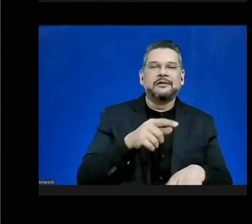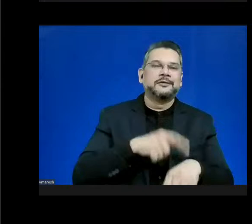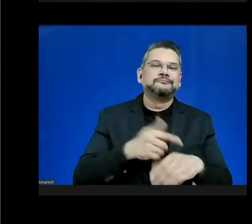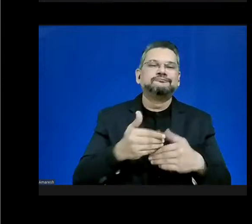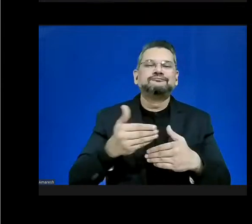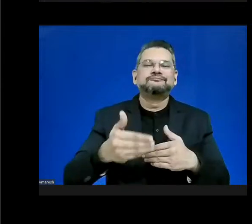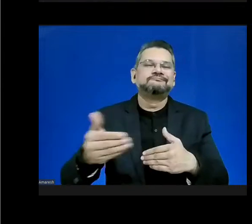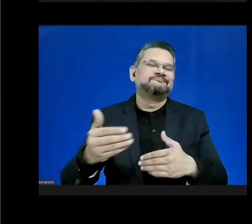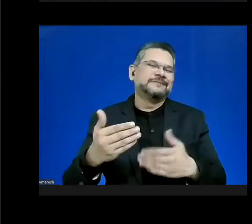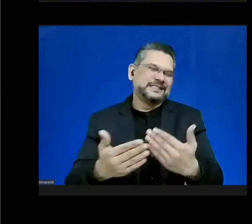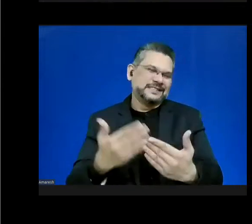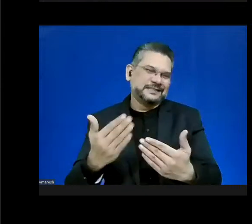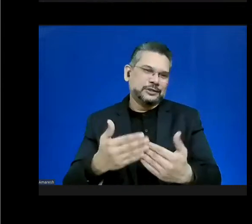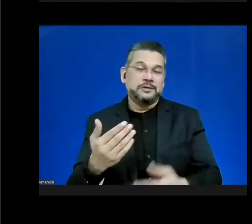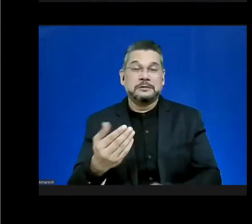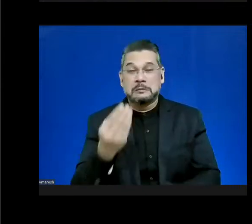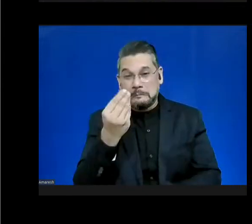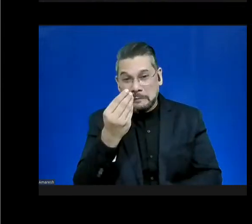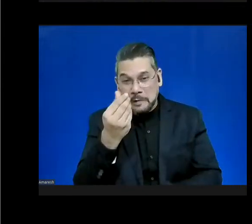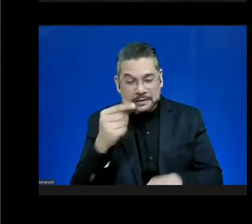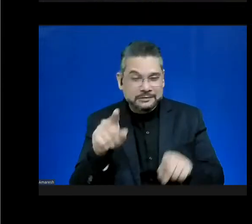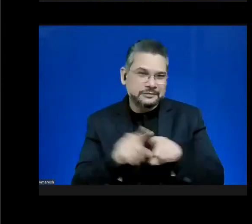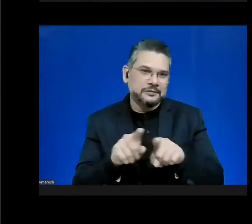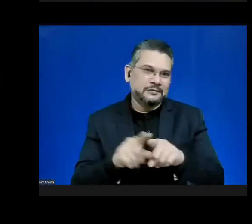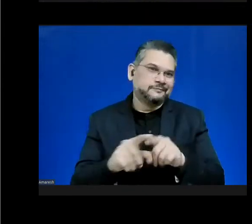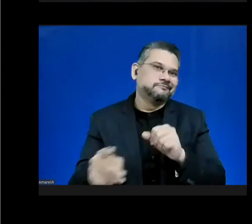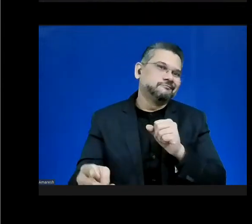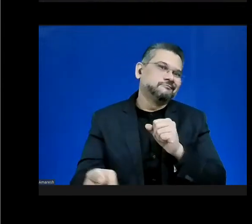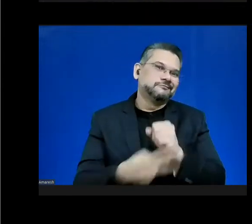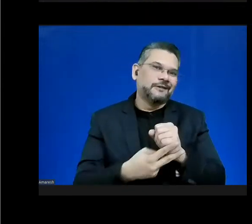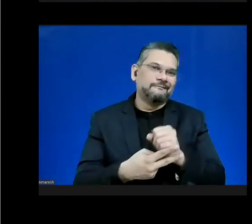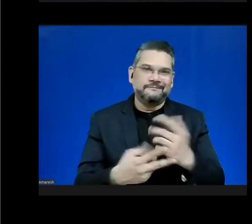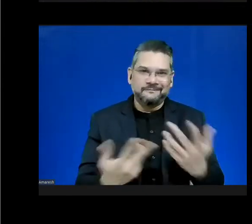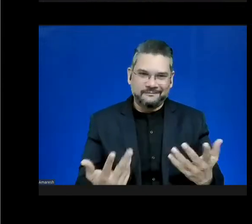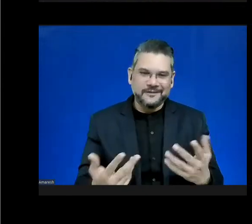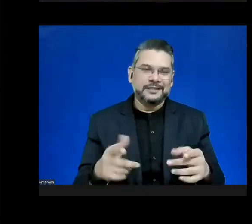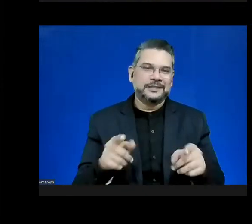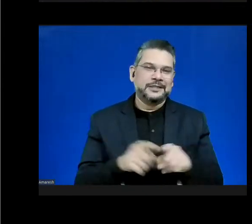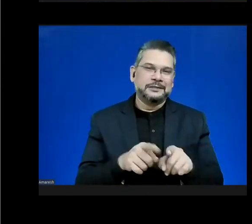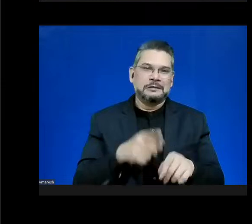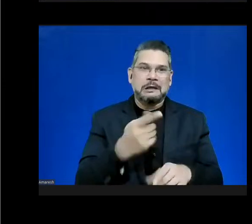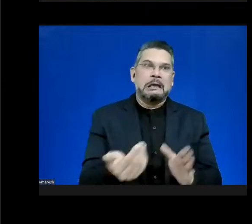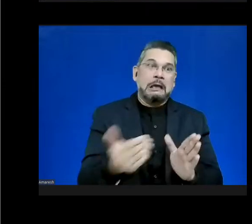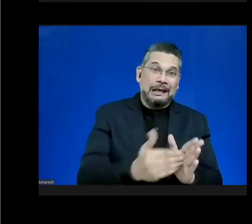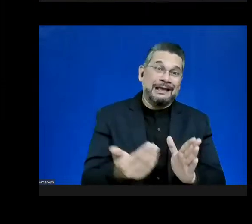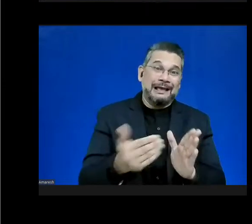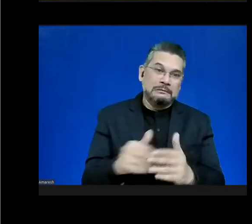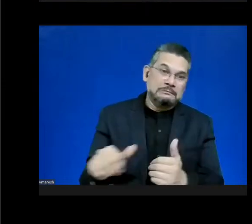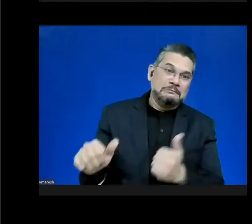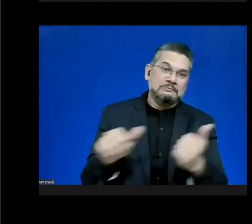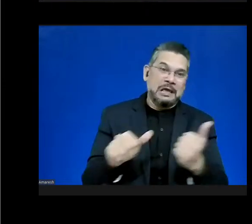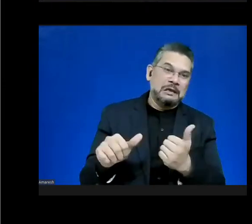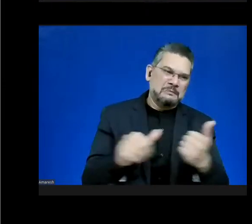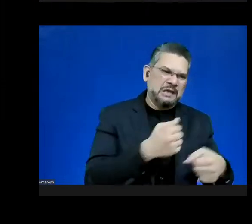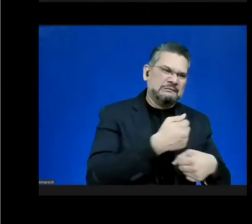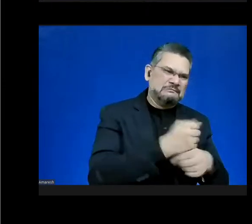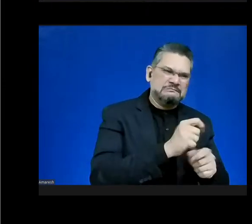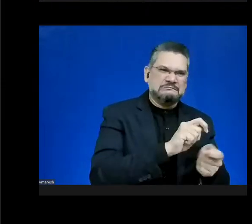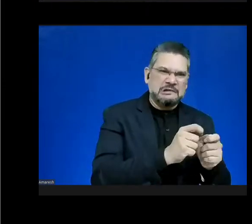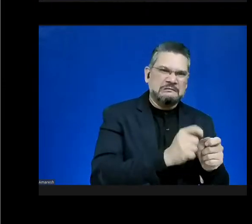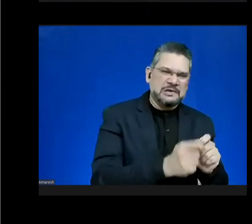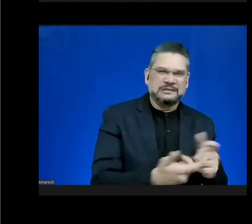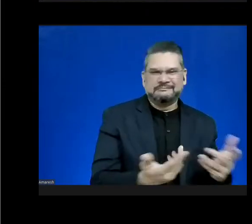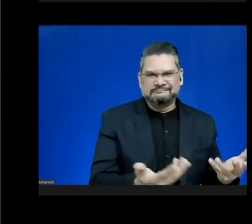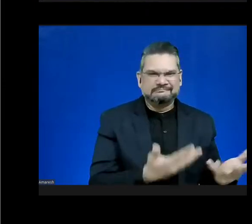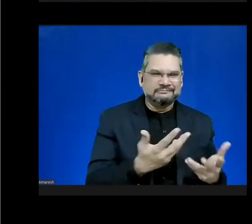saving for the reason that you won't be having to get many of those things redeveloped or corrected when you give it to an